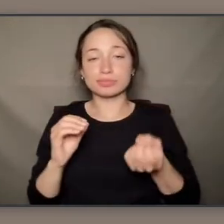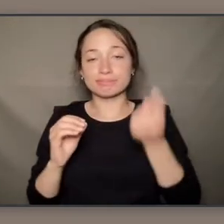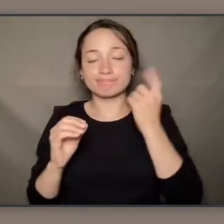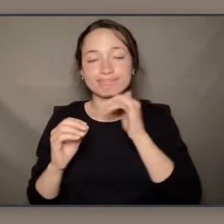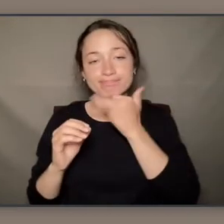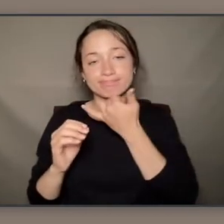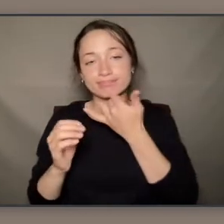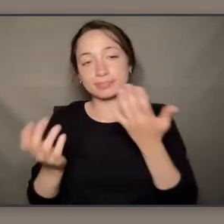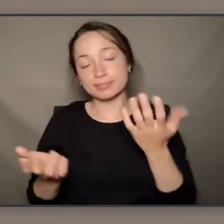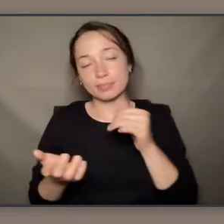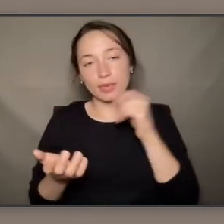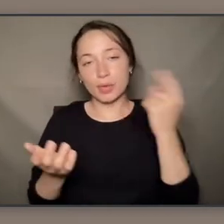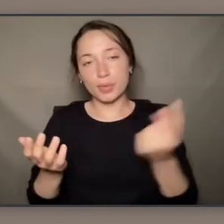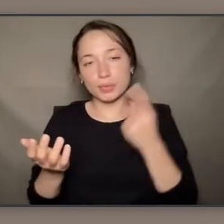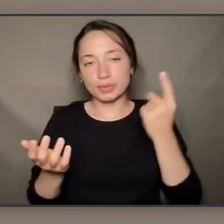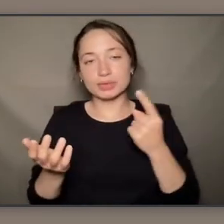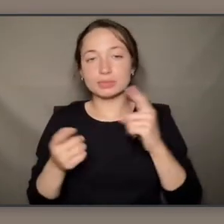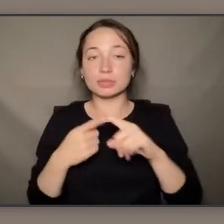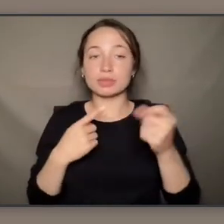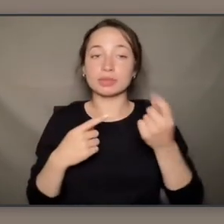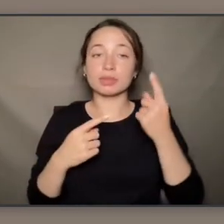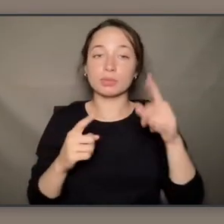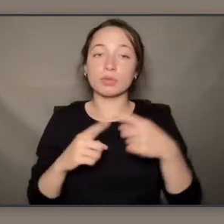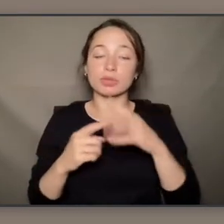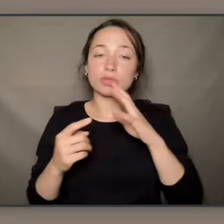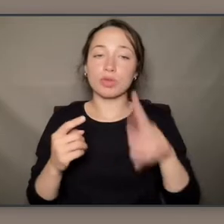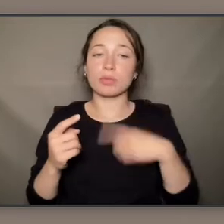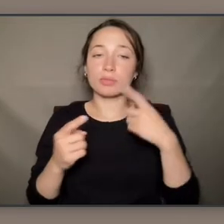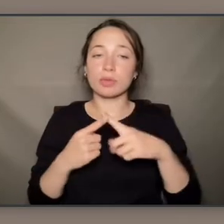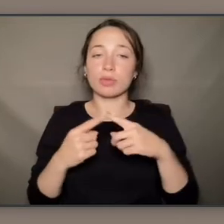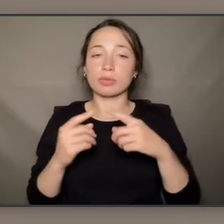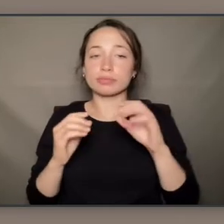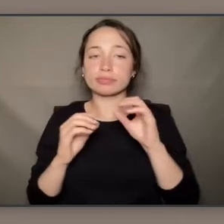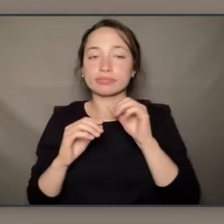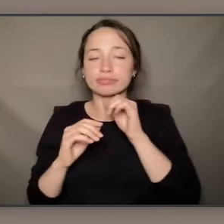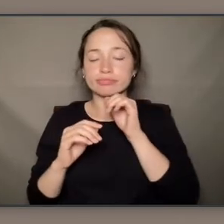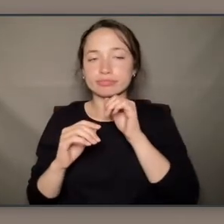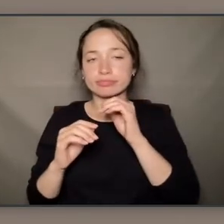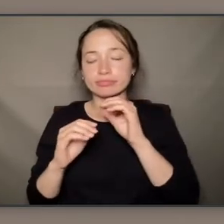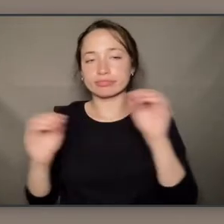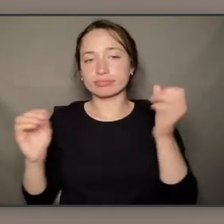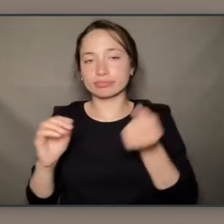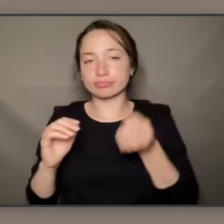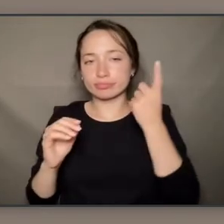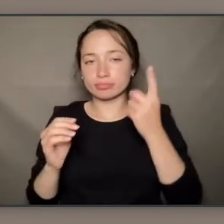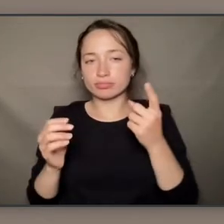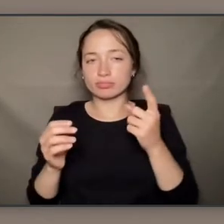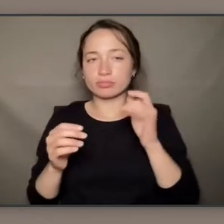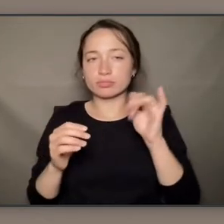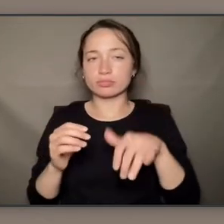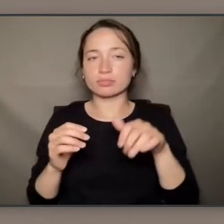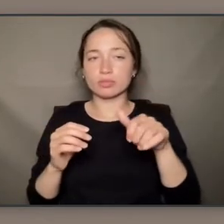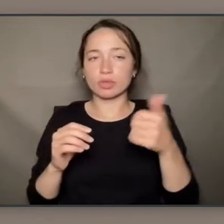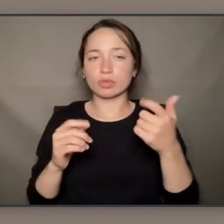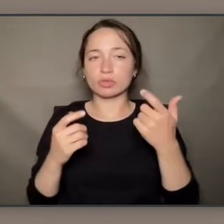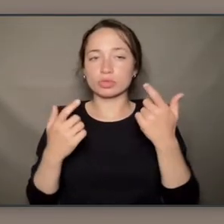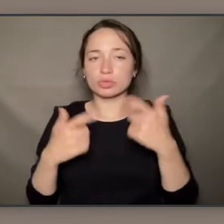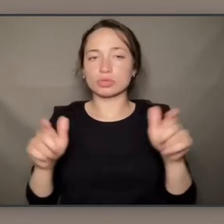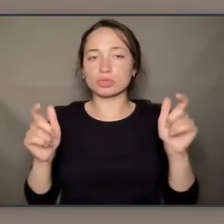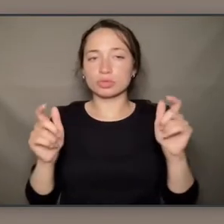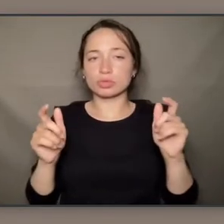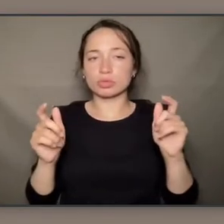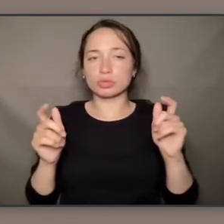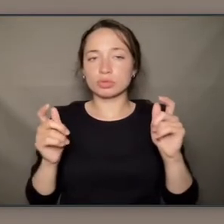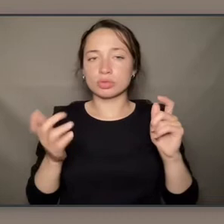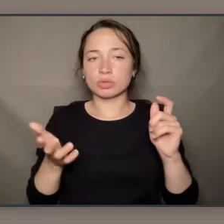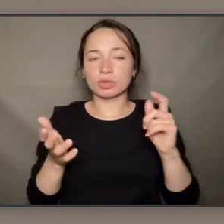of understanding, but not always. Yeah, when you talk about lack of understanding, that's